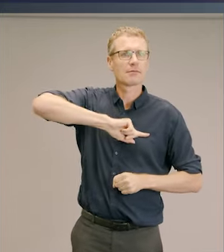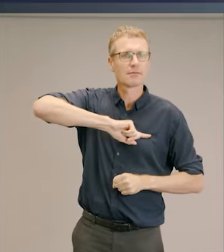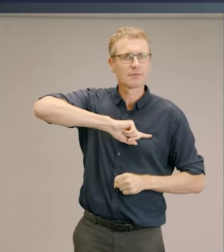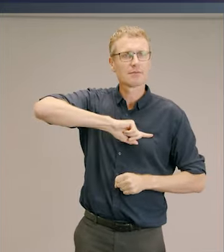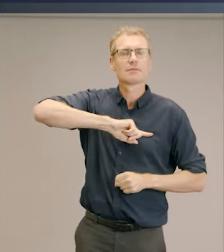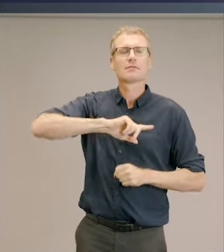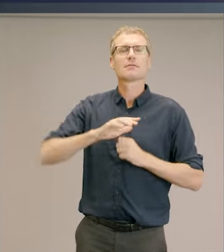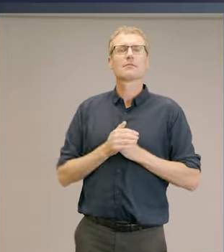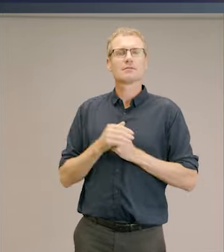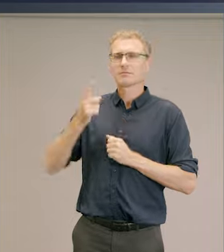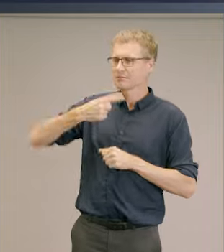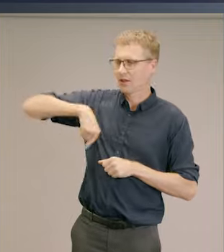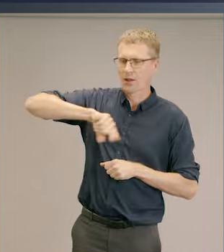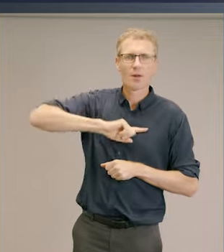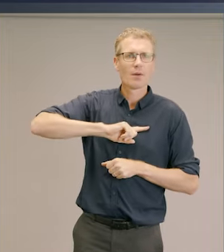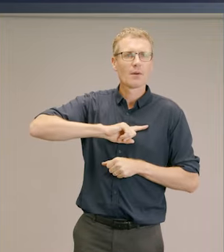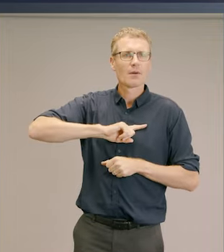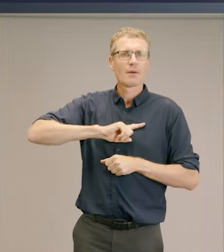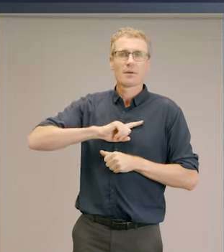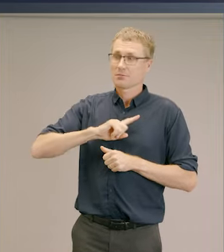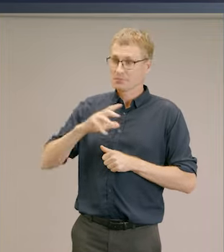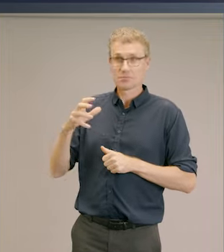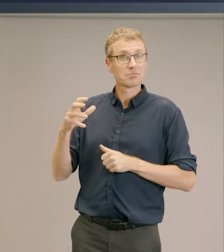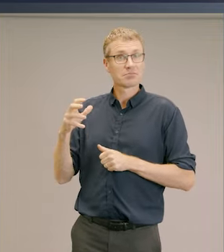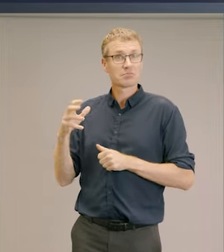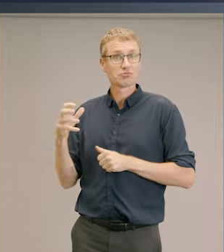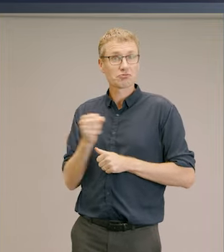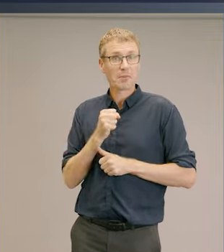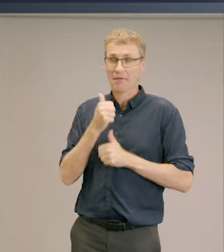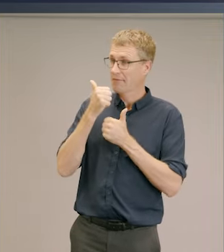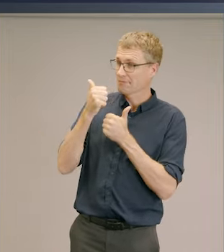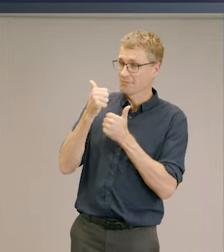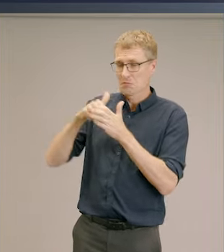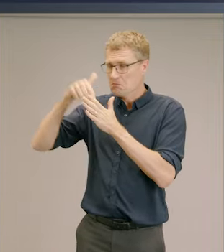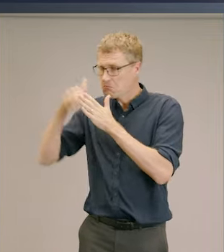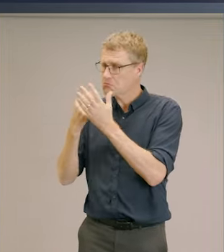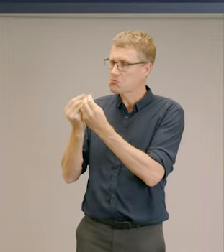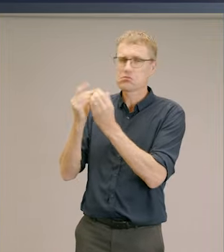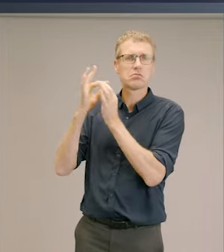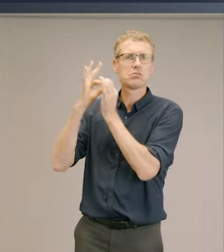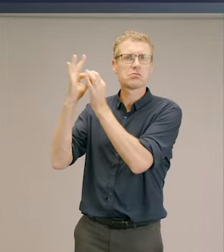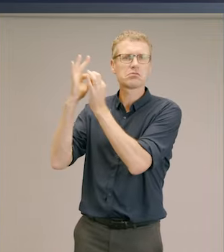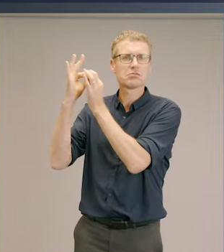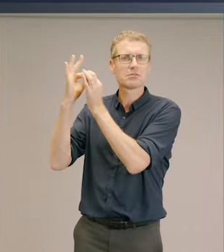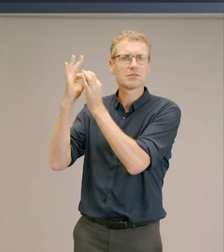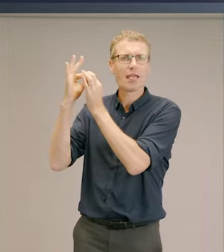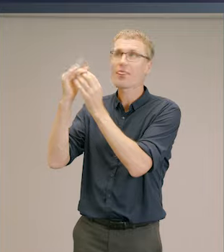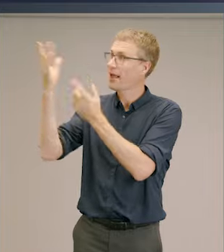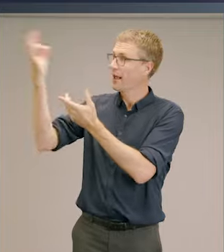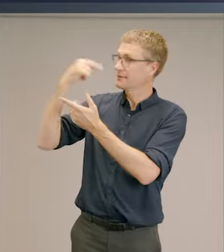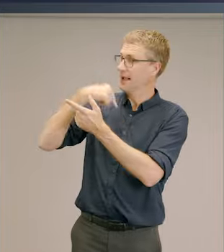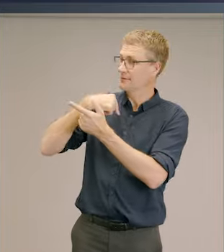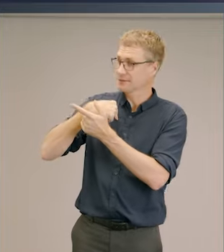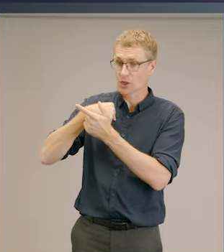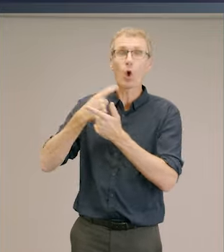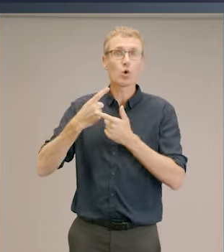one who made us to have a living, growing, fruitful relationship with him. And then he called us to